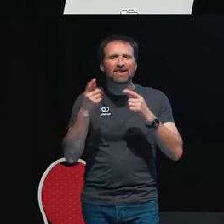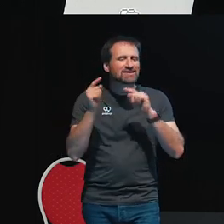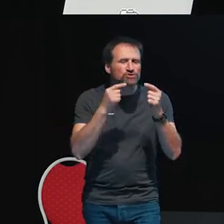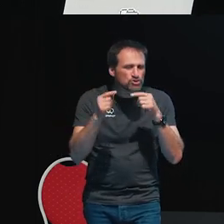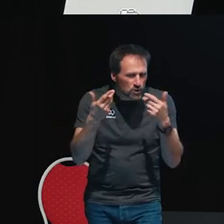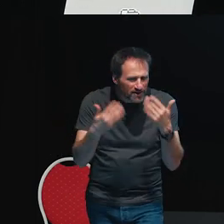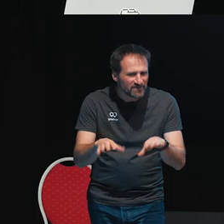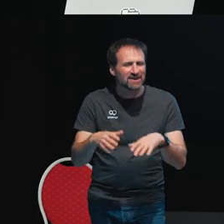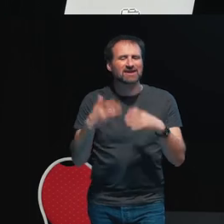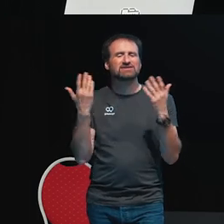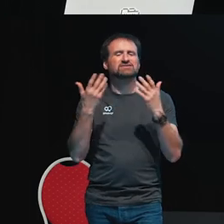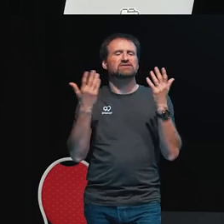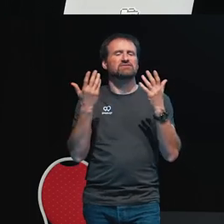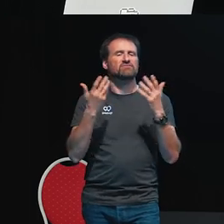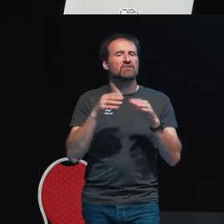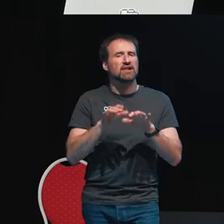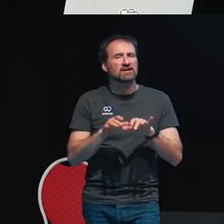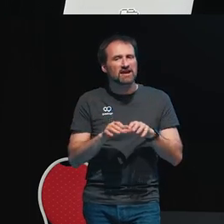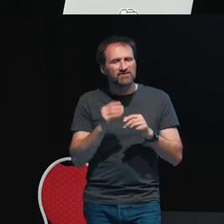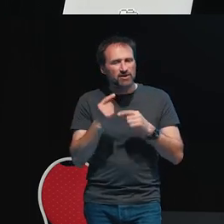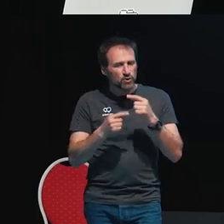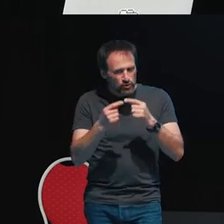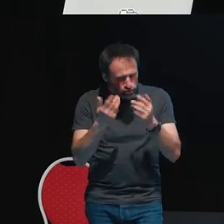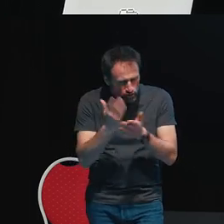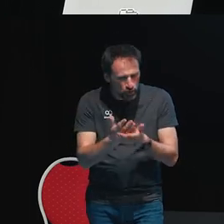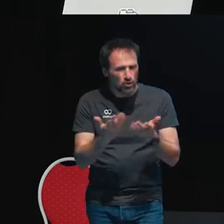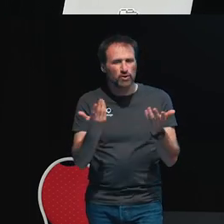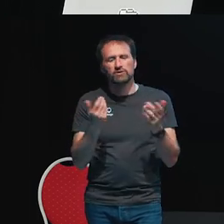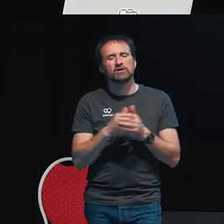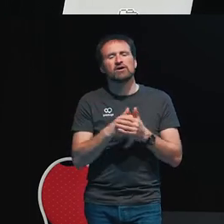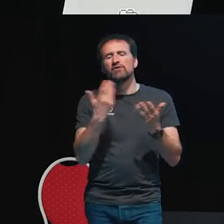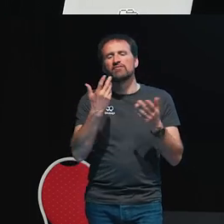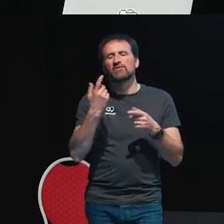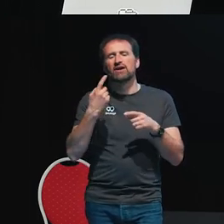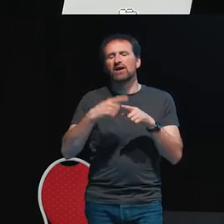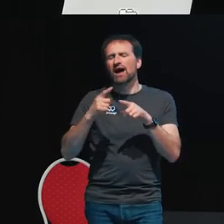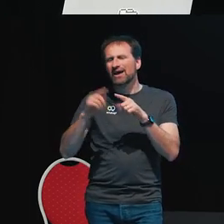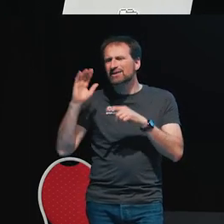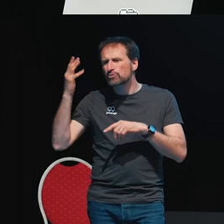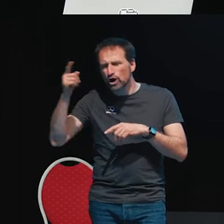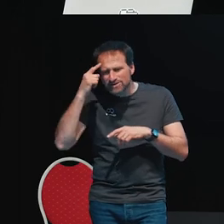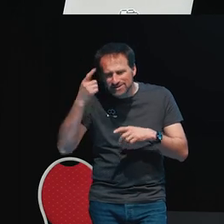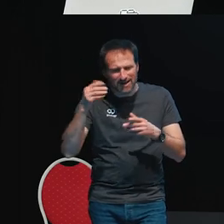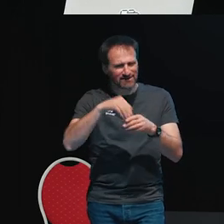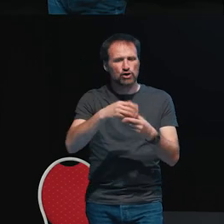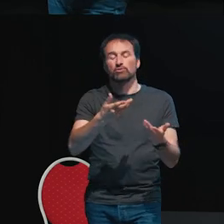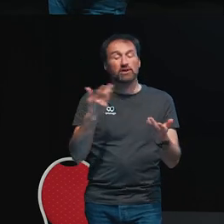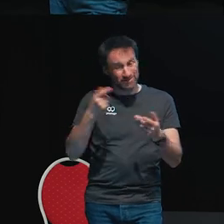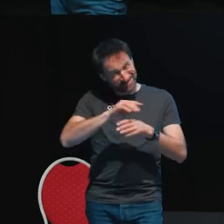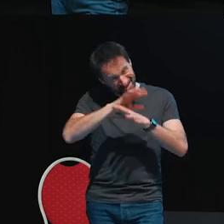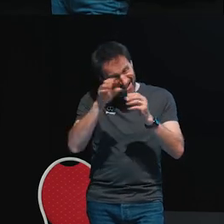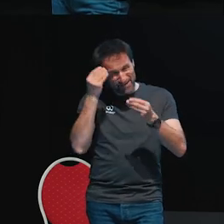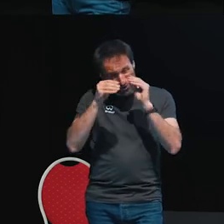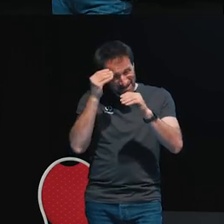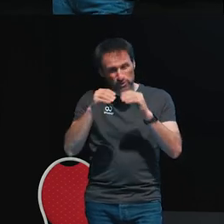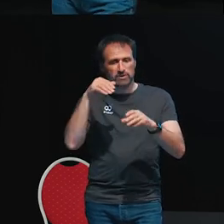happened, what web developers' reaction is, and what other browsers are thinking, like all of that information is condensed